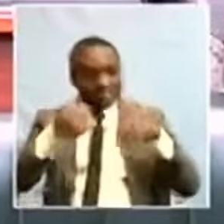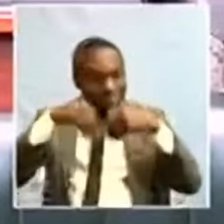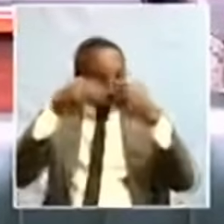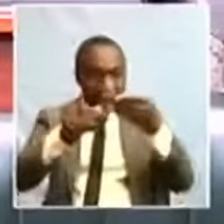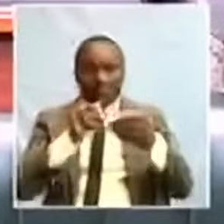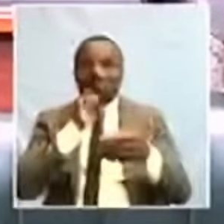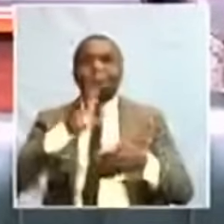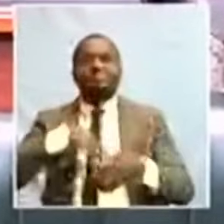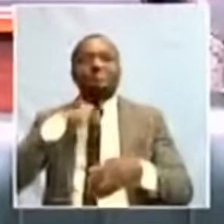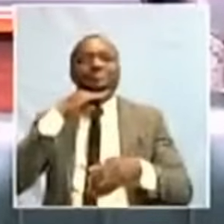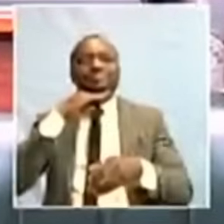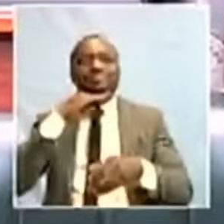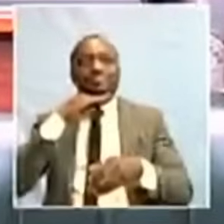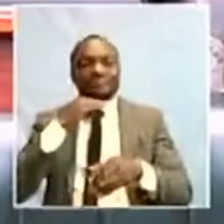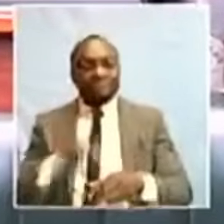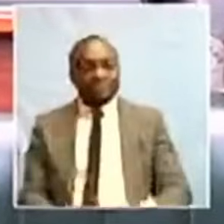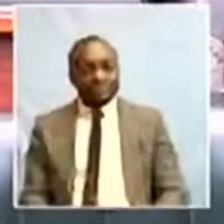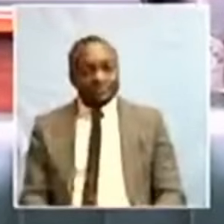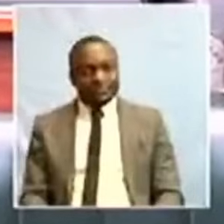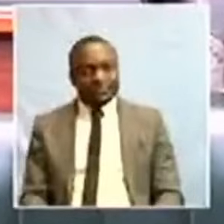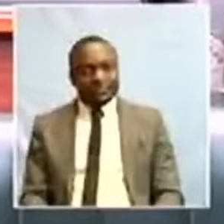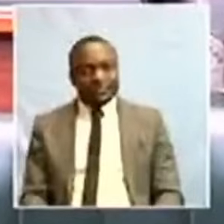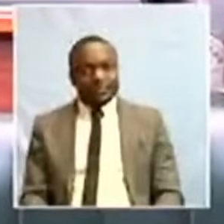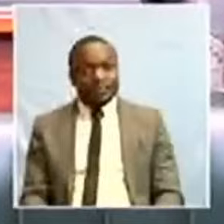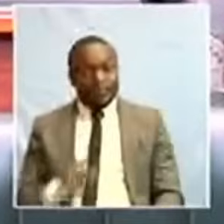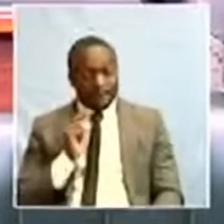is not enough. In fact, we did